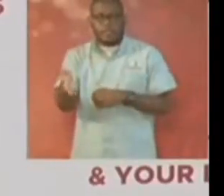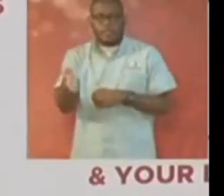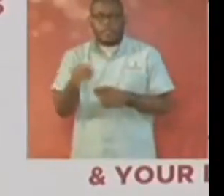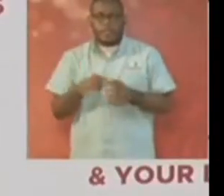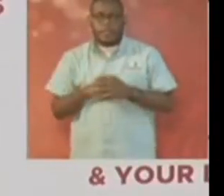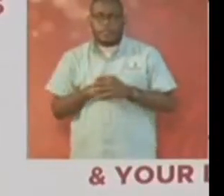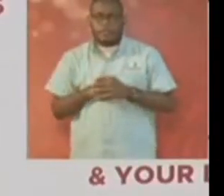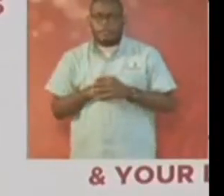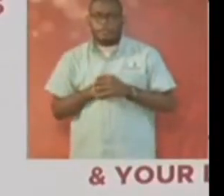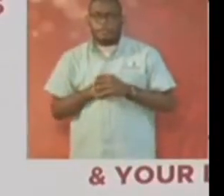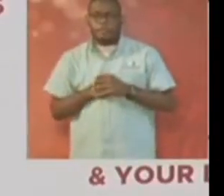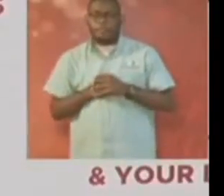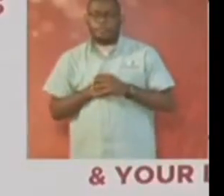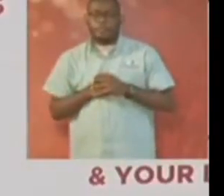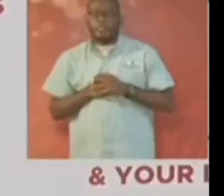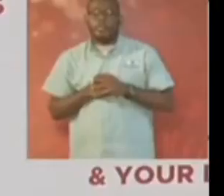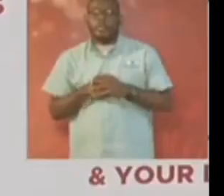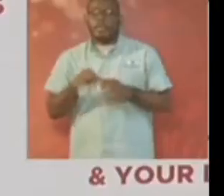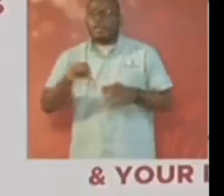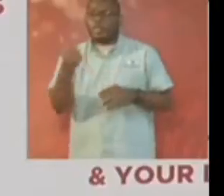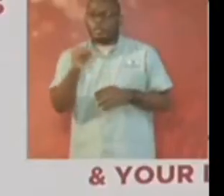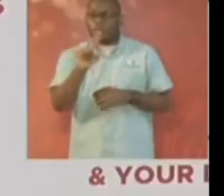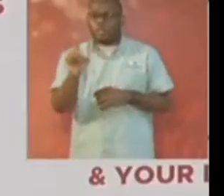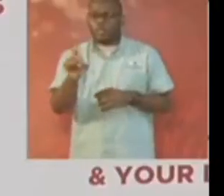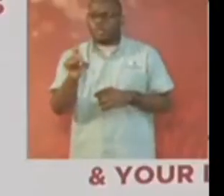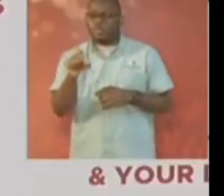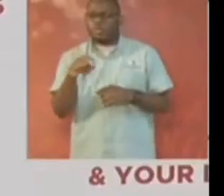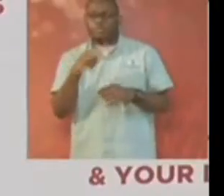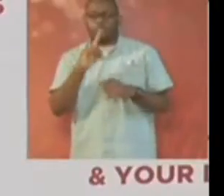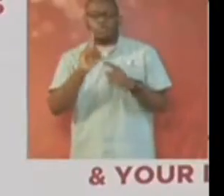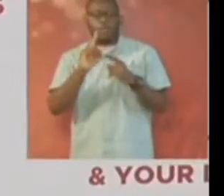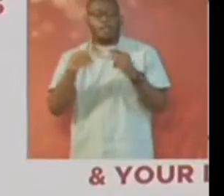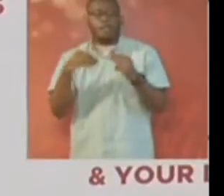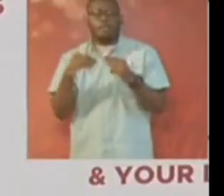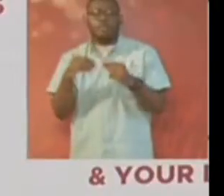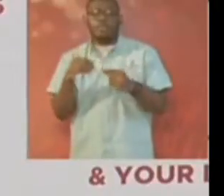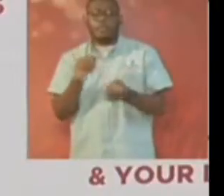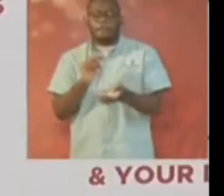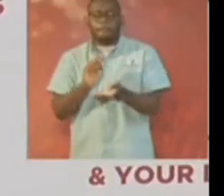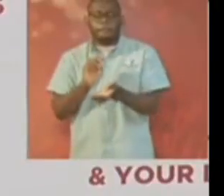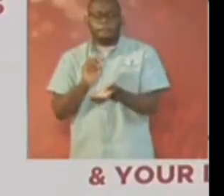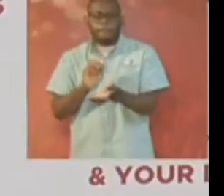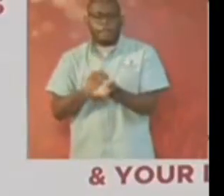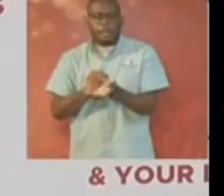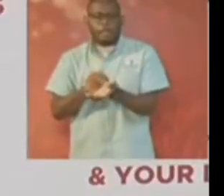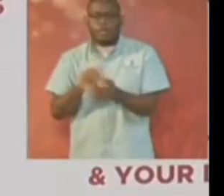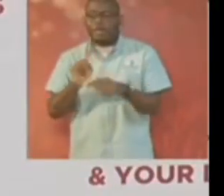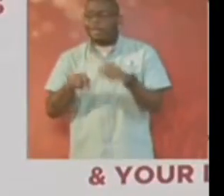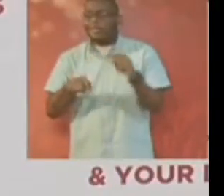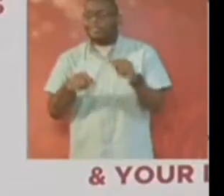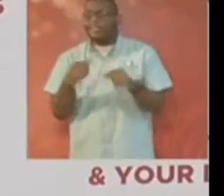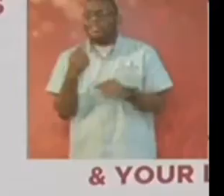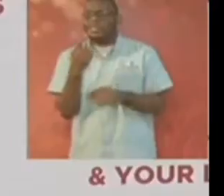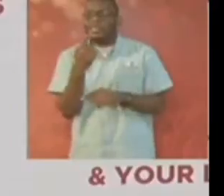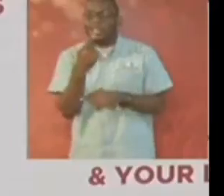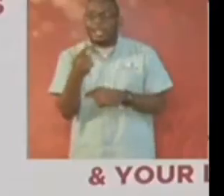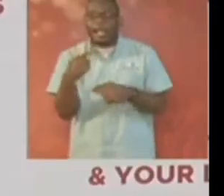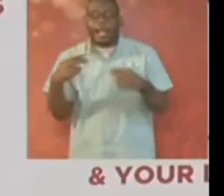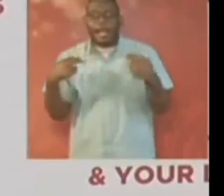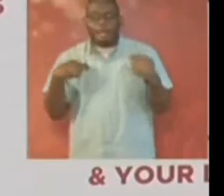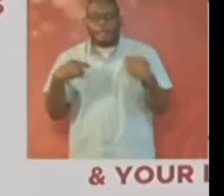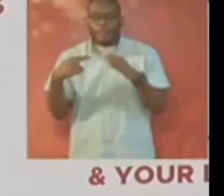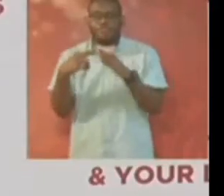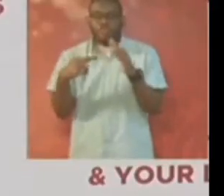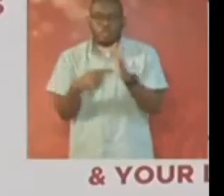medical conditions of persons in the prisons, we are guided by confidentiality rules in terms of medical ethics